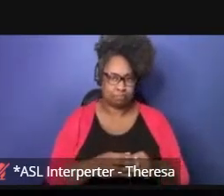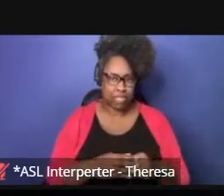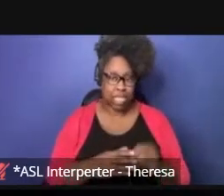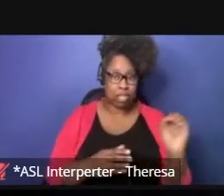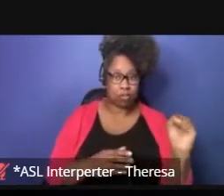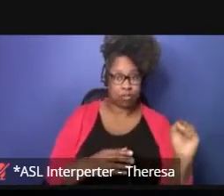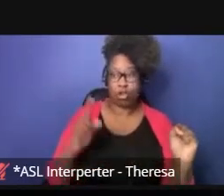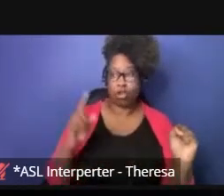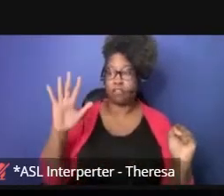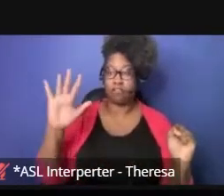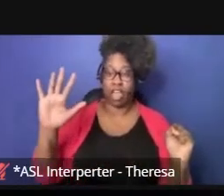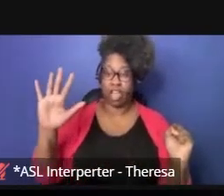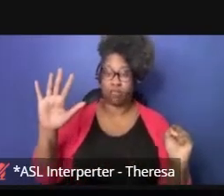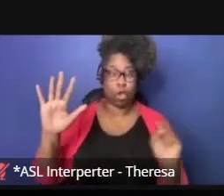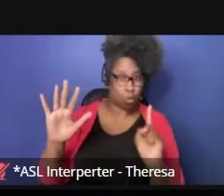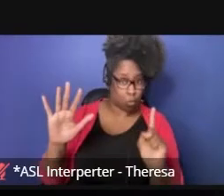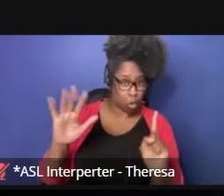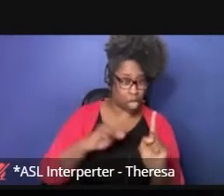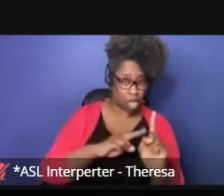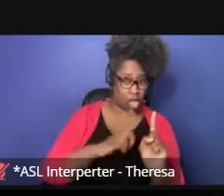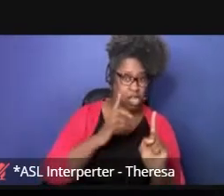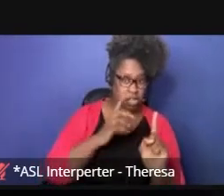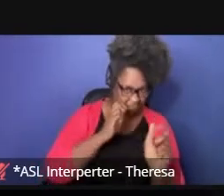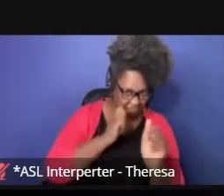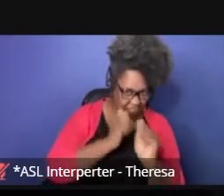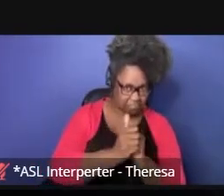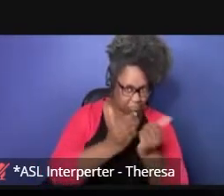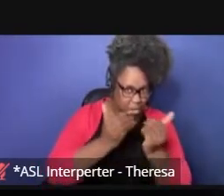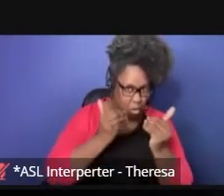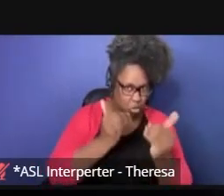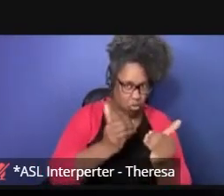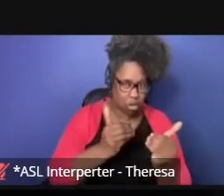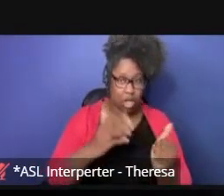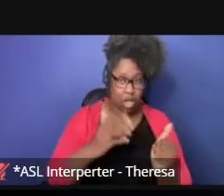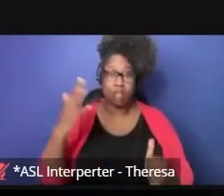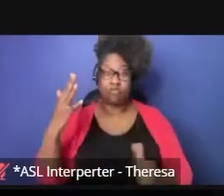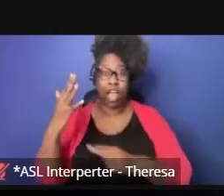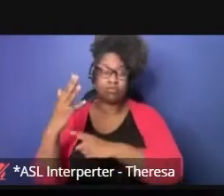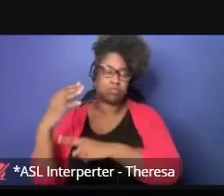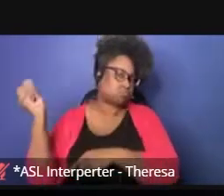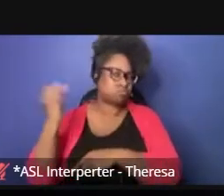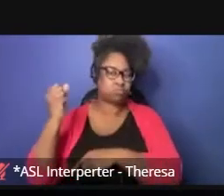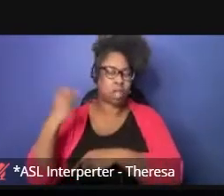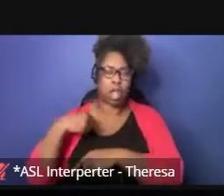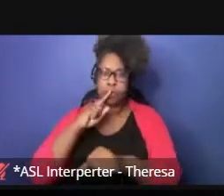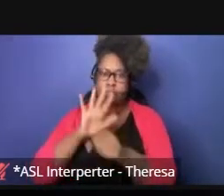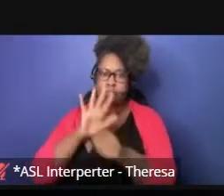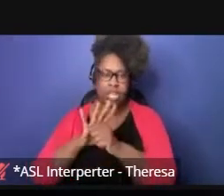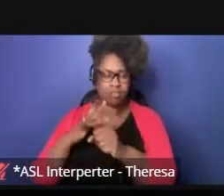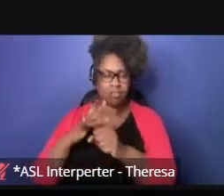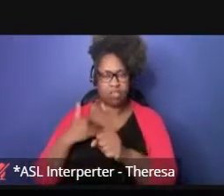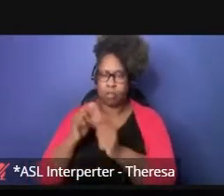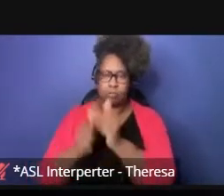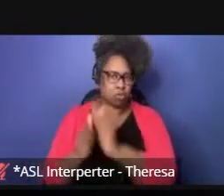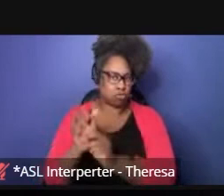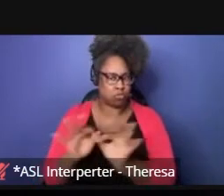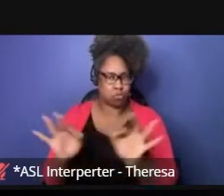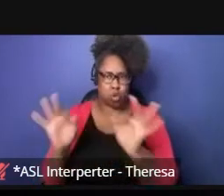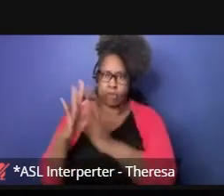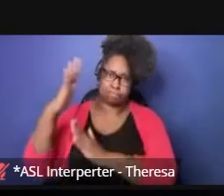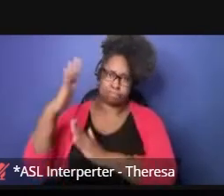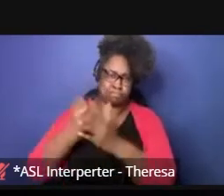means it still goes through. And a 5 means, yes, I'm committed and feel like this is the most important thing.